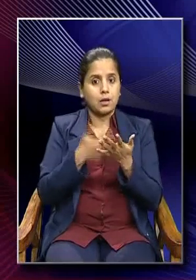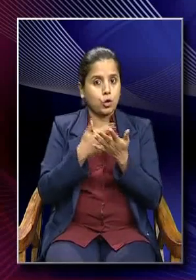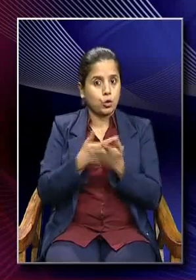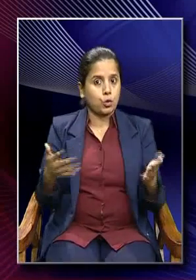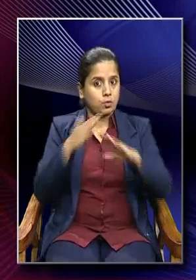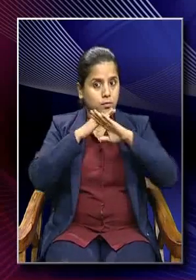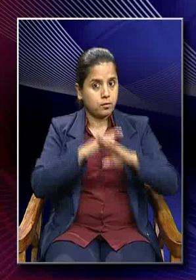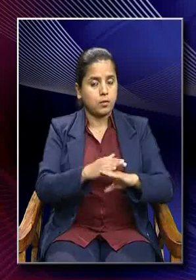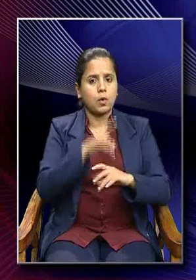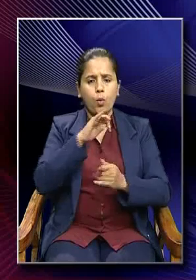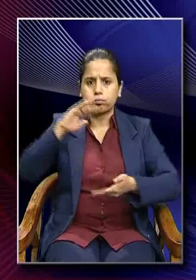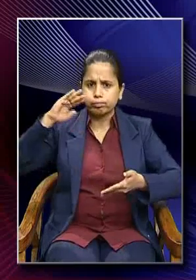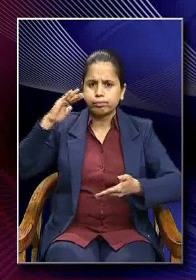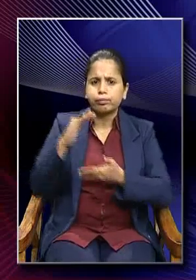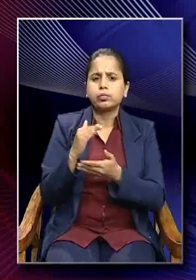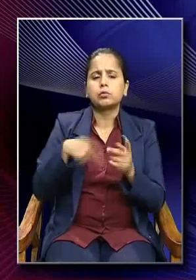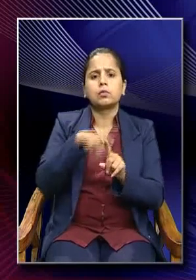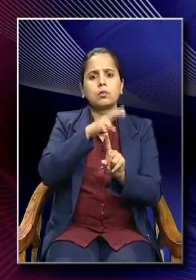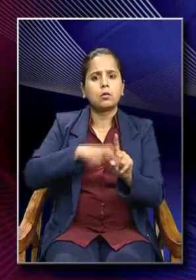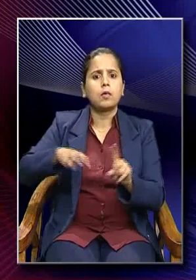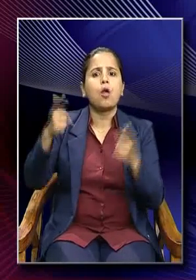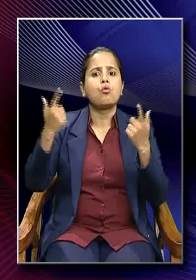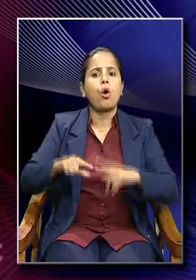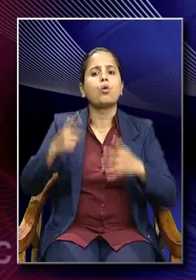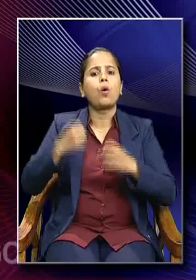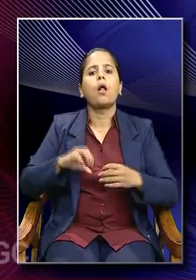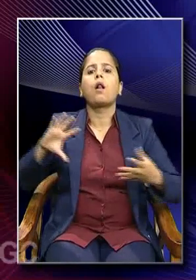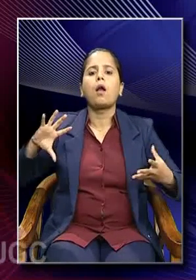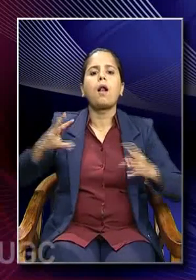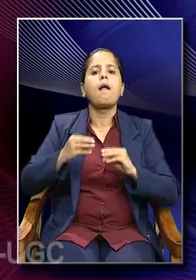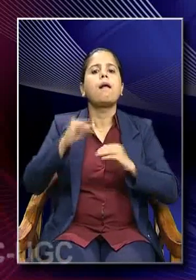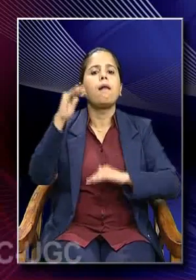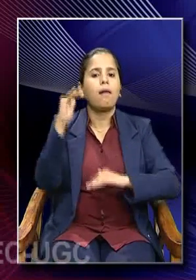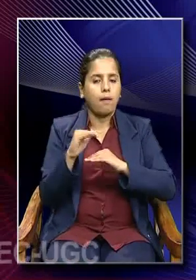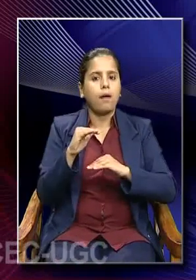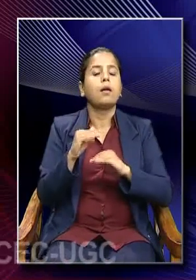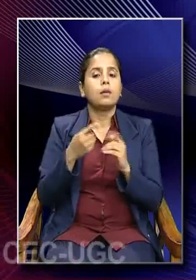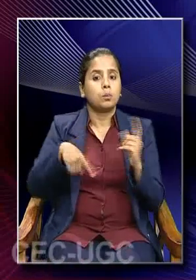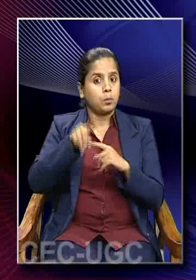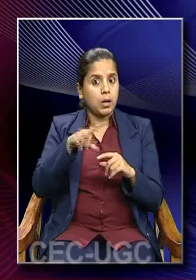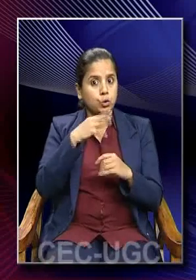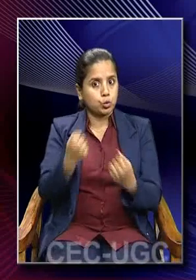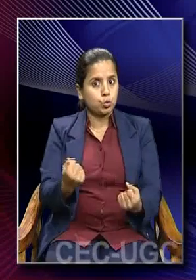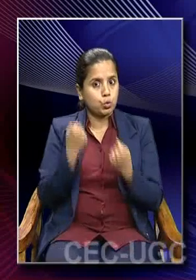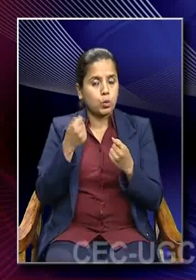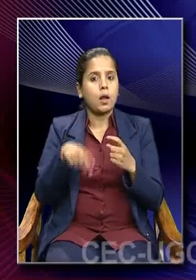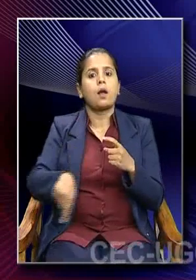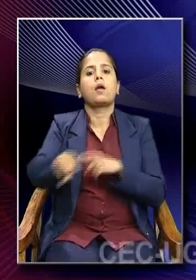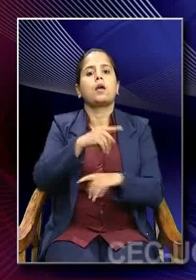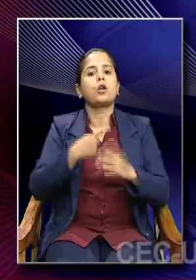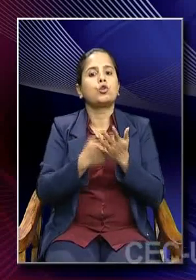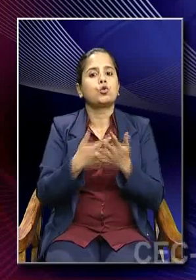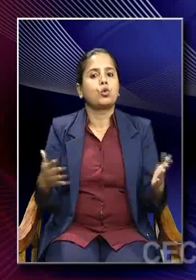system which reduces the transmission losses, and it strengthens the energy security by supplying